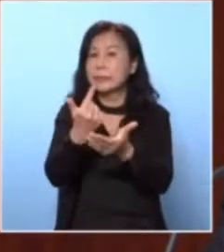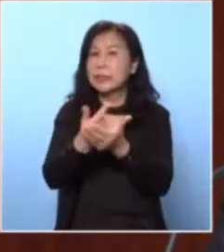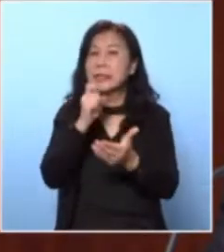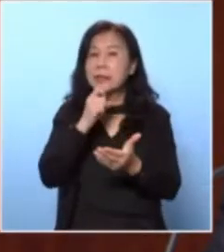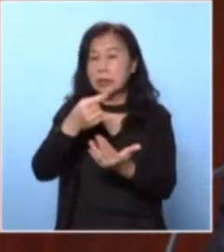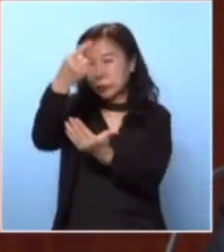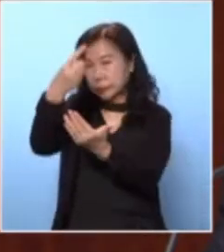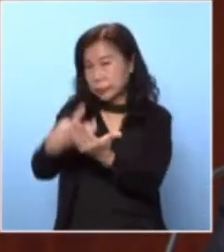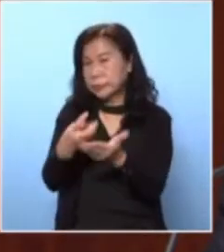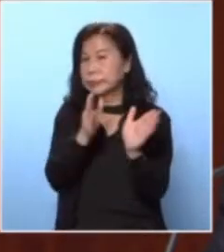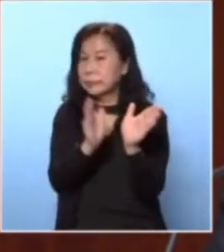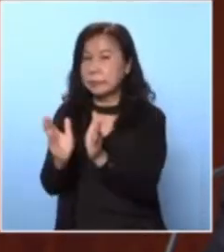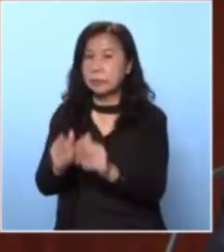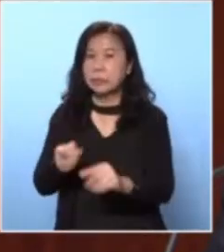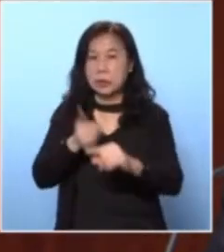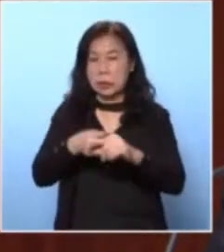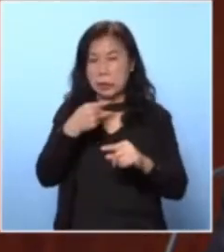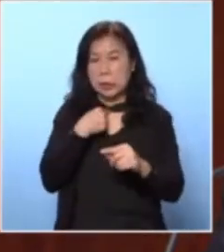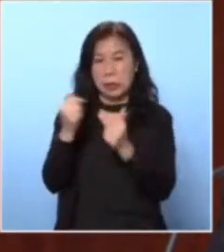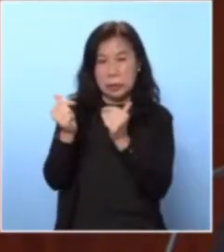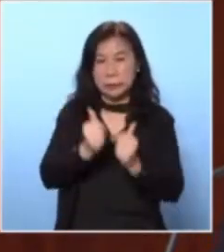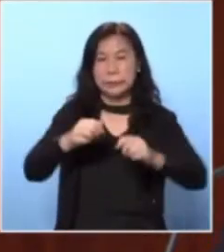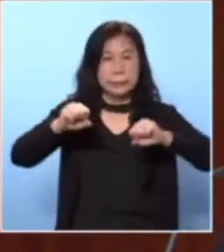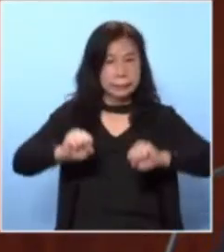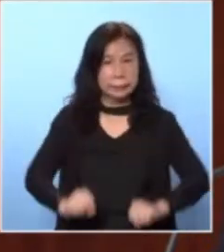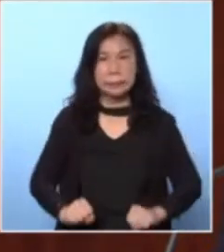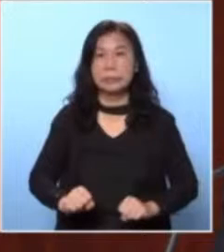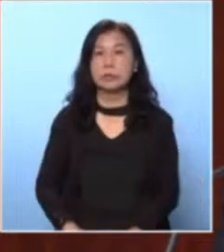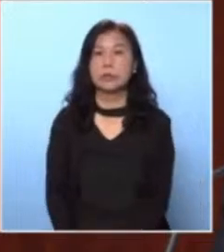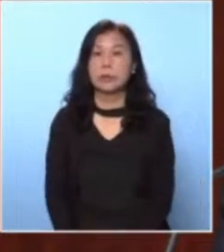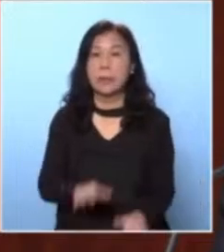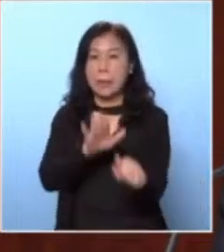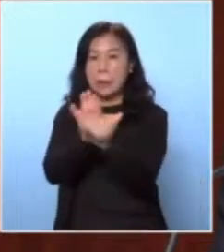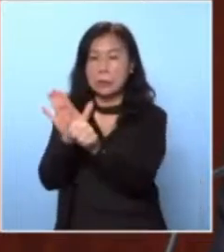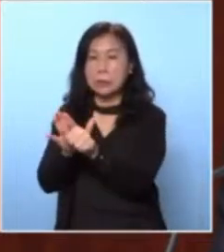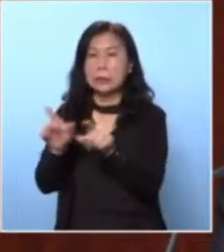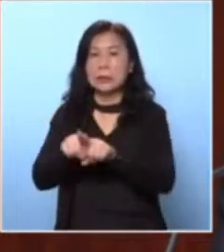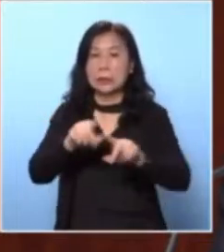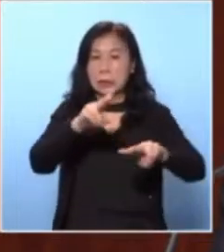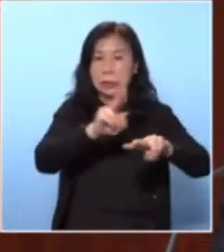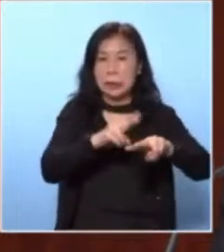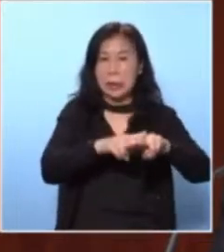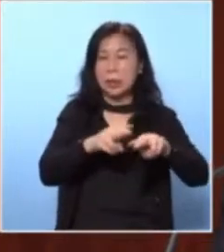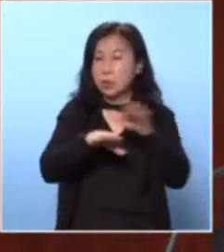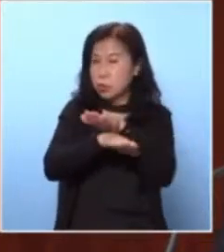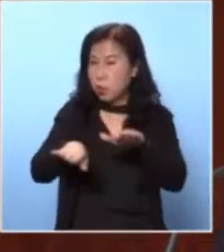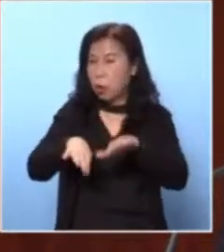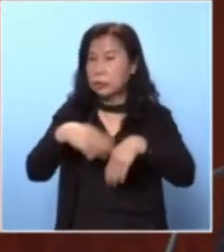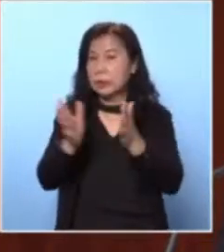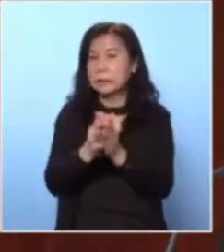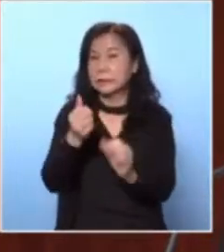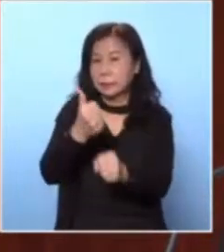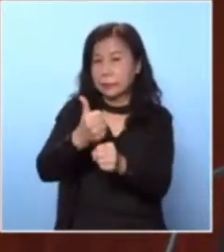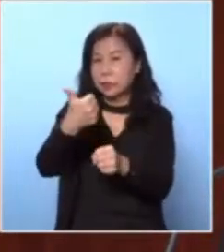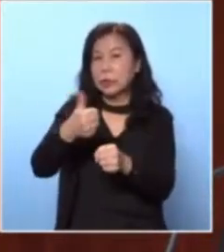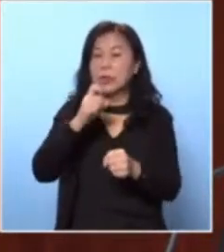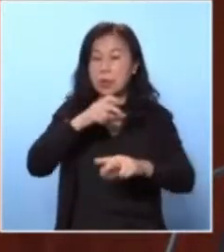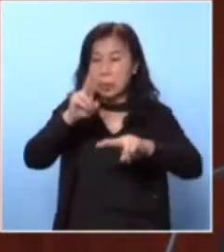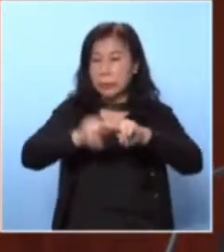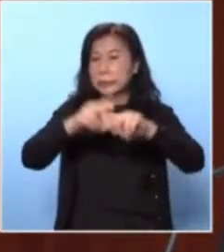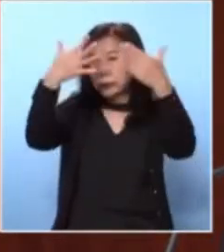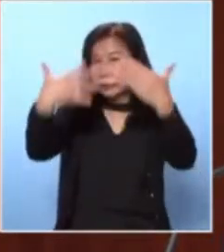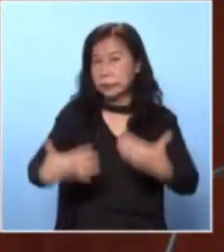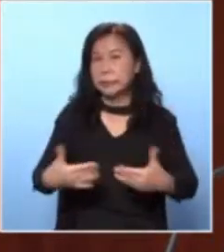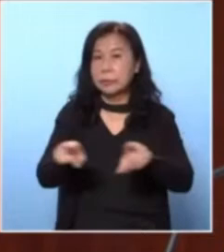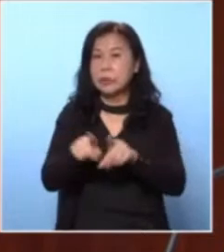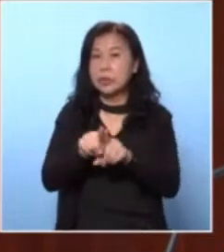National Congress, the principle of one country, two systems is the best institutional arrangements for the long-term prosperity and stability of Hong Kong, and we must adhere to